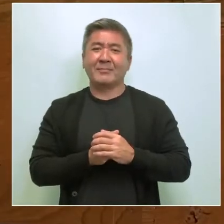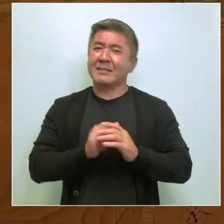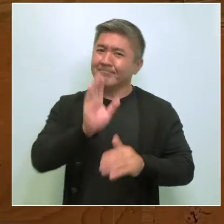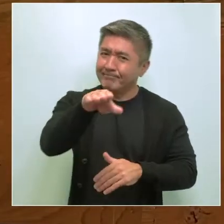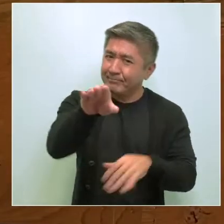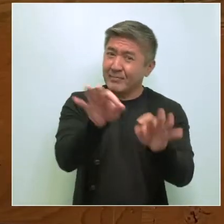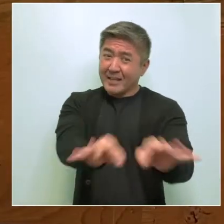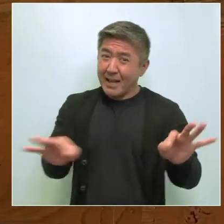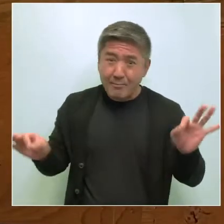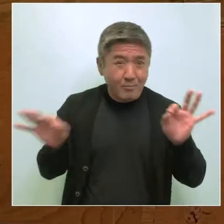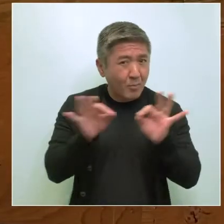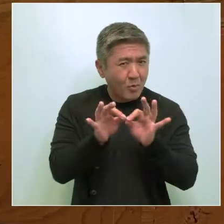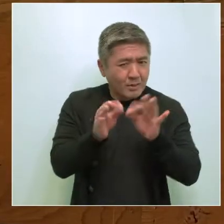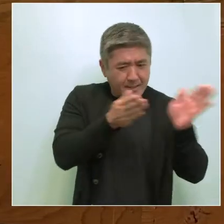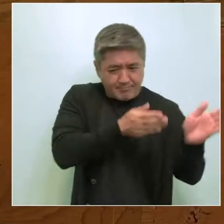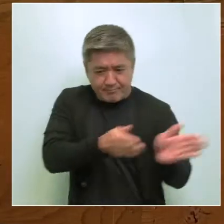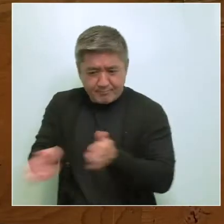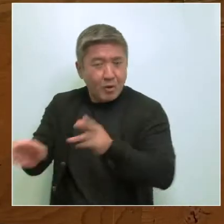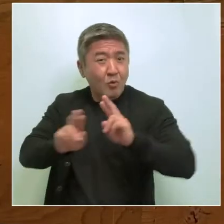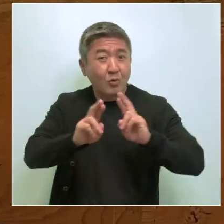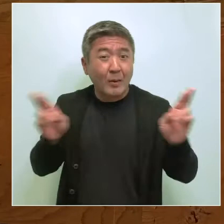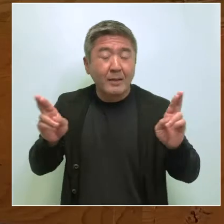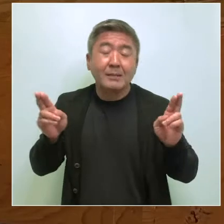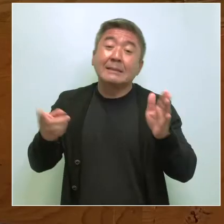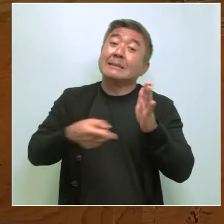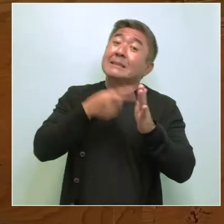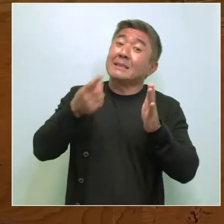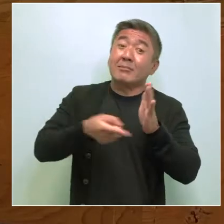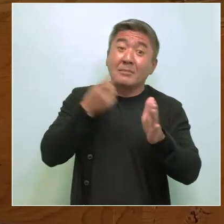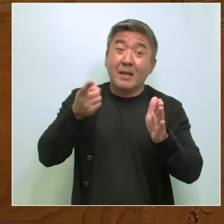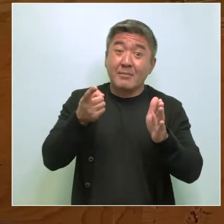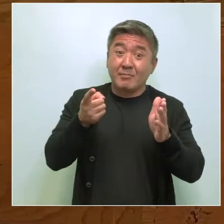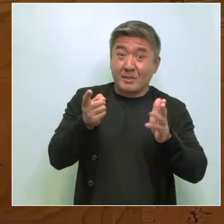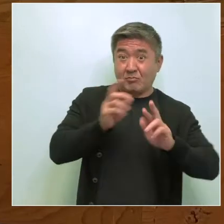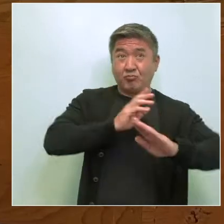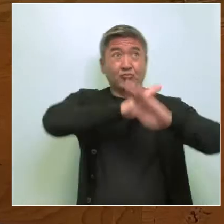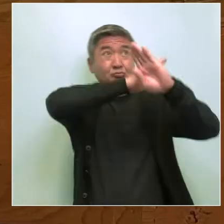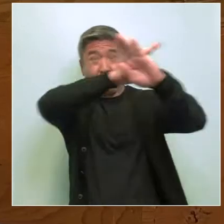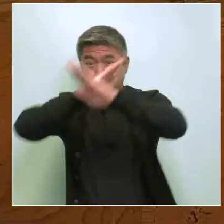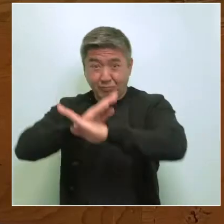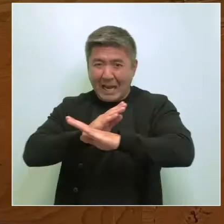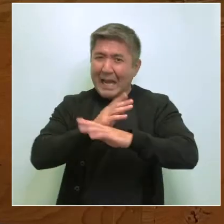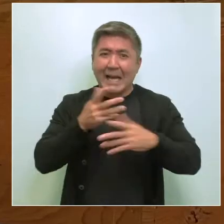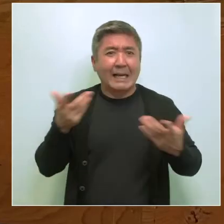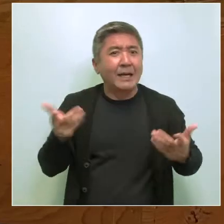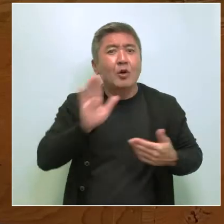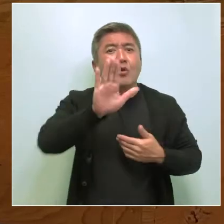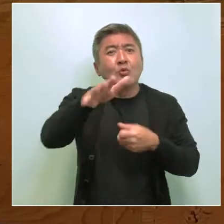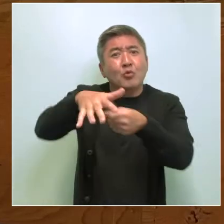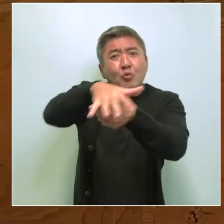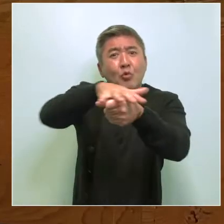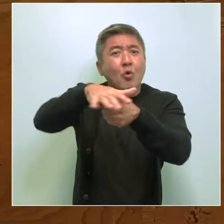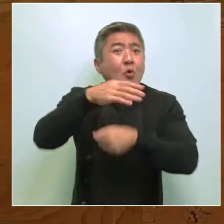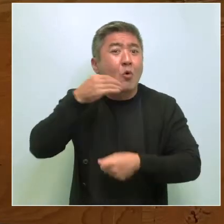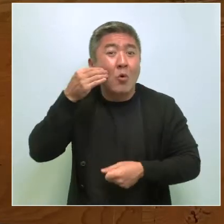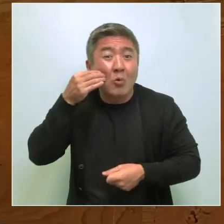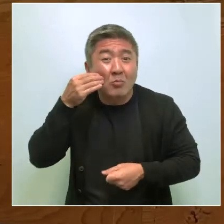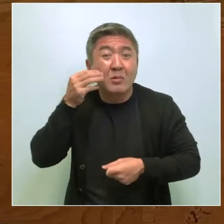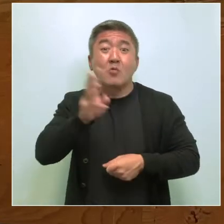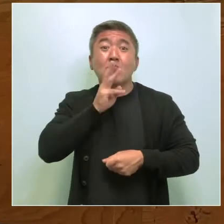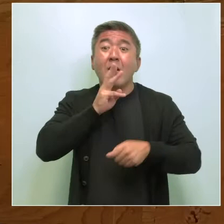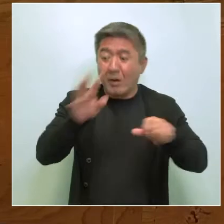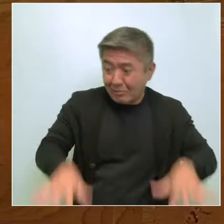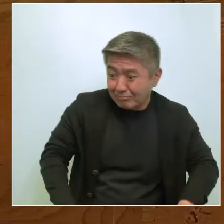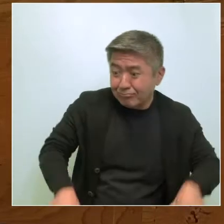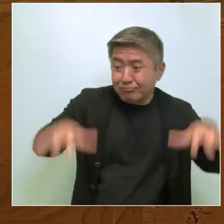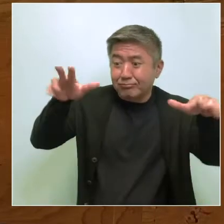always important to prepare our home, but as much as we prepare it, if you are located in an evacuation zone or a flood